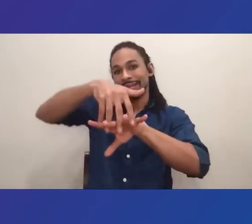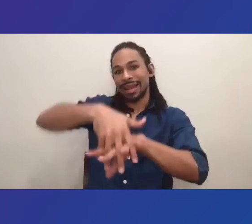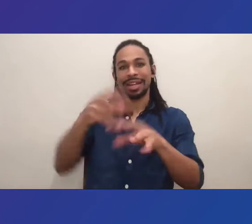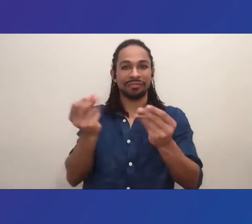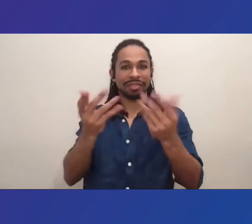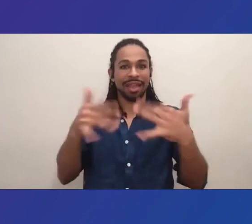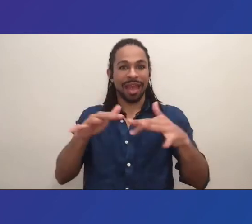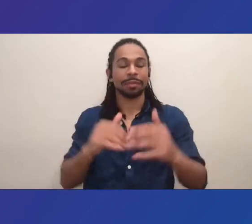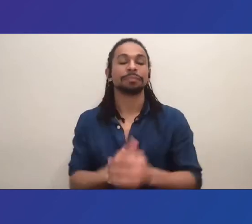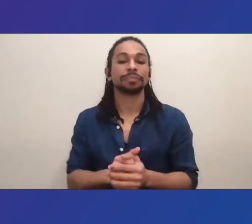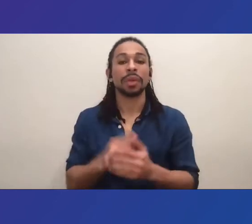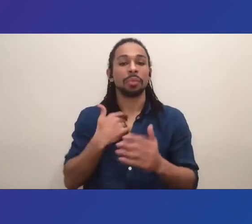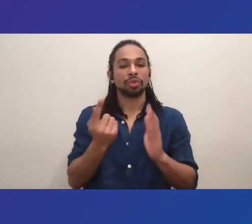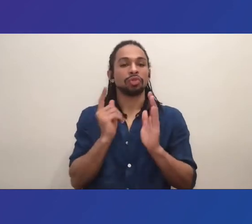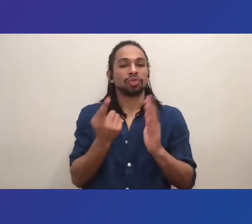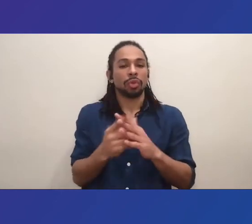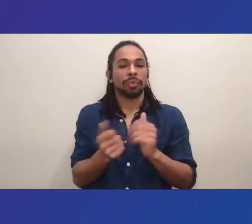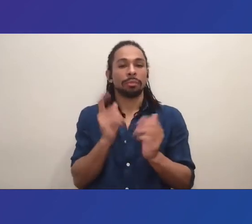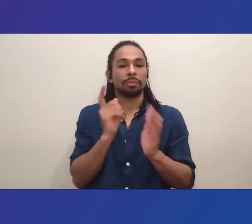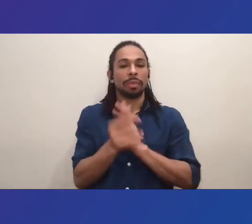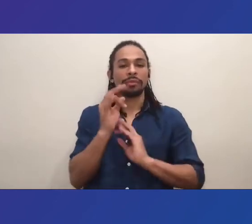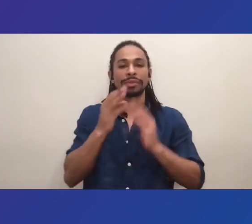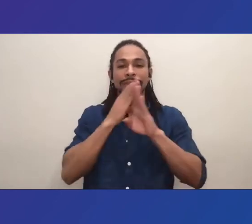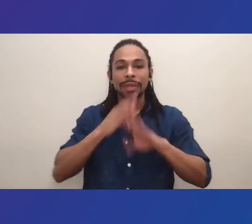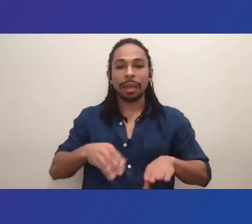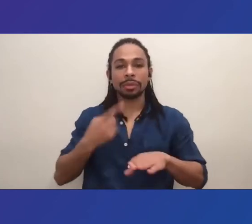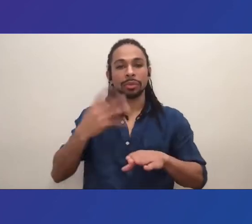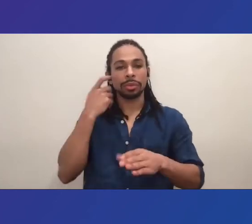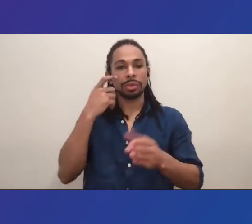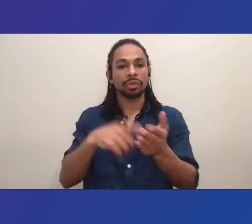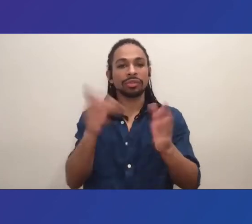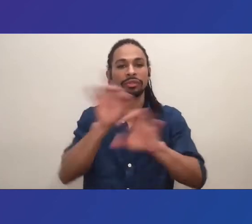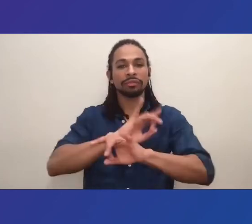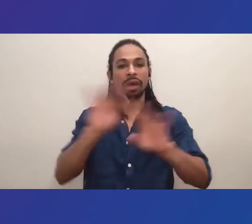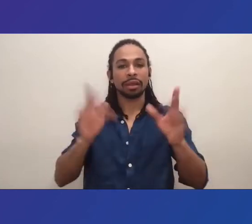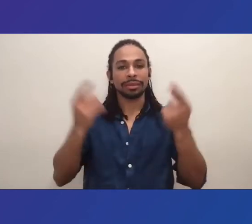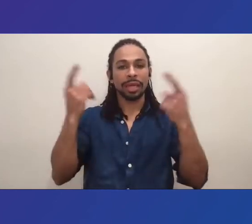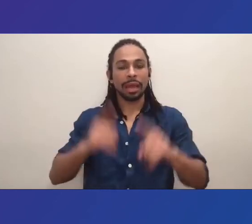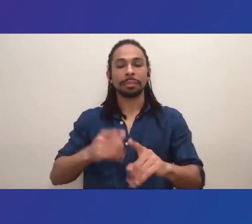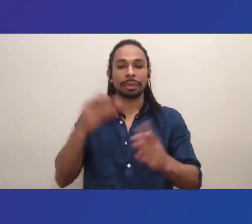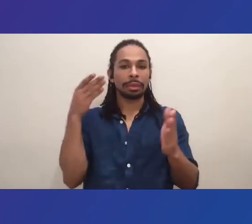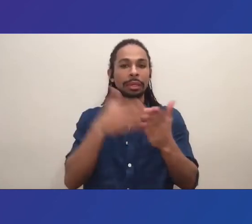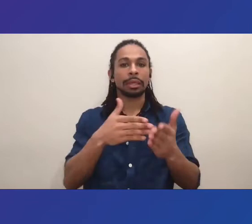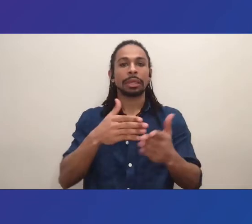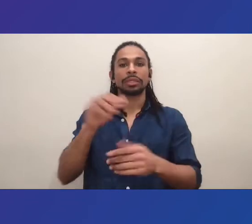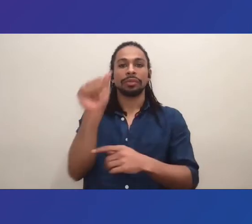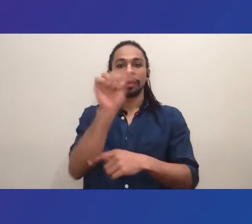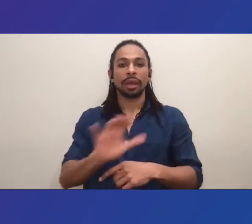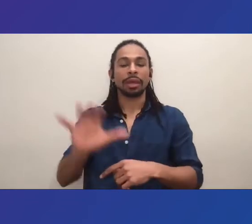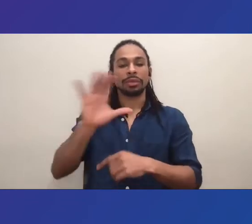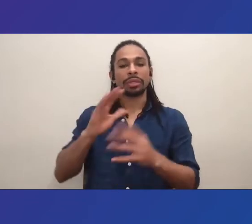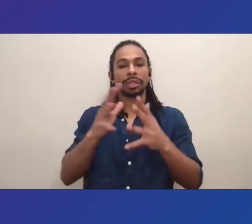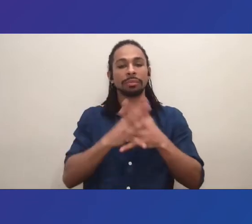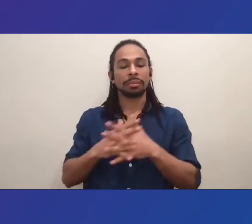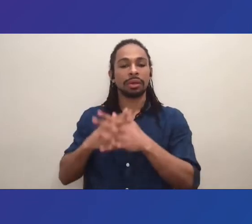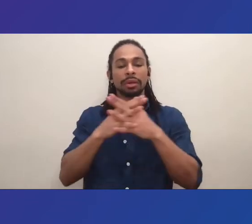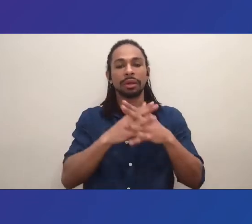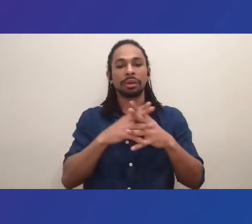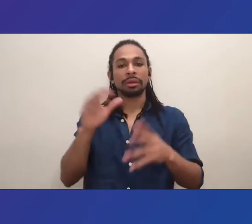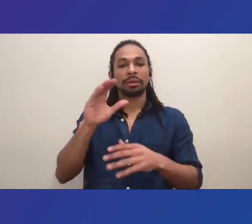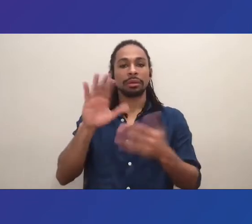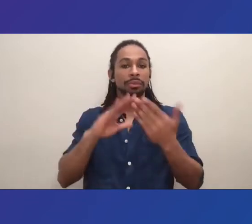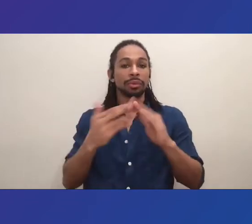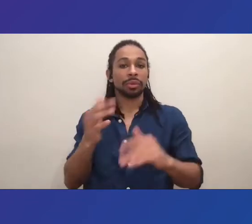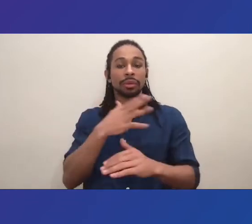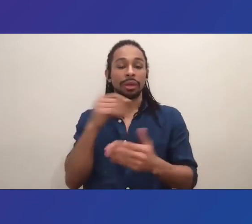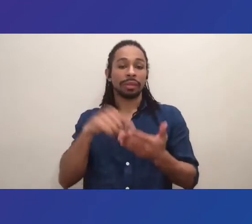of silence. We want to acknowledge the violence that has occurred against the Asian American community, and that this has happened after